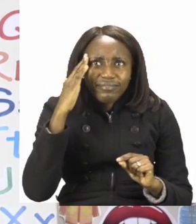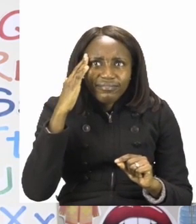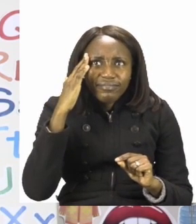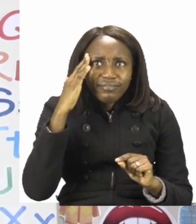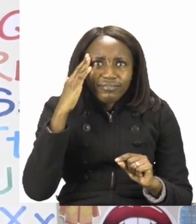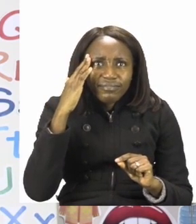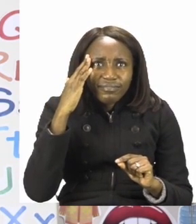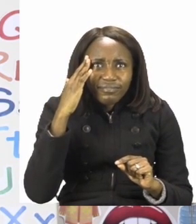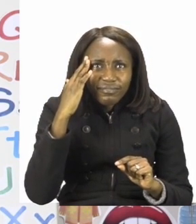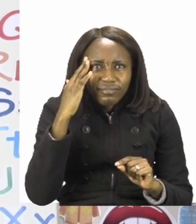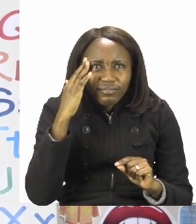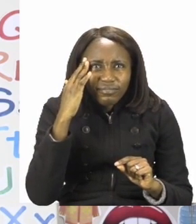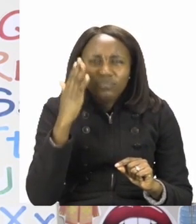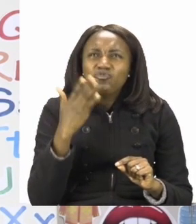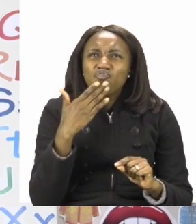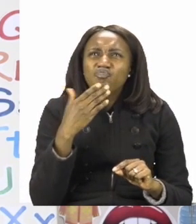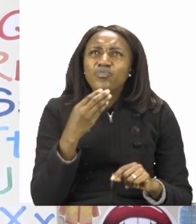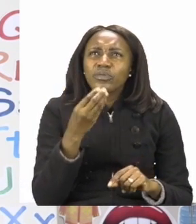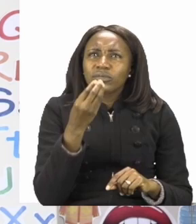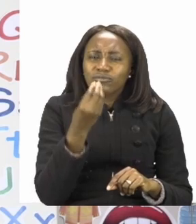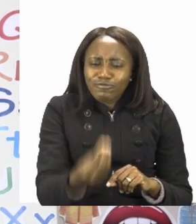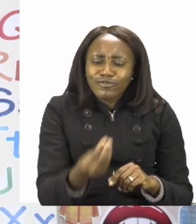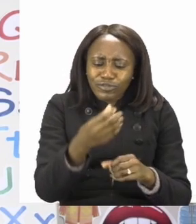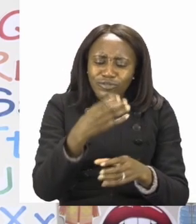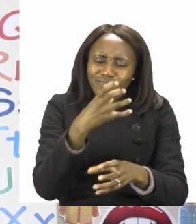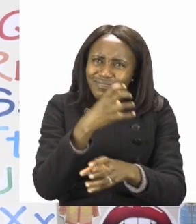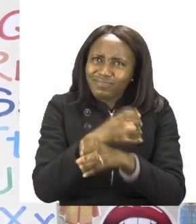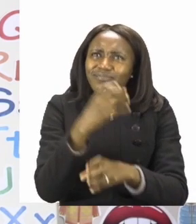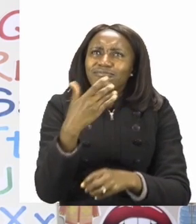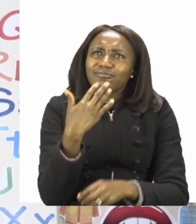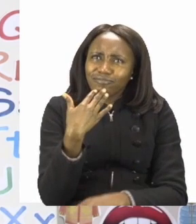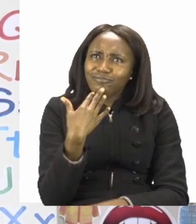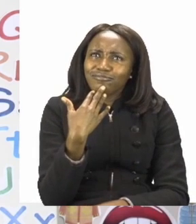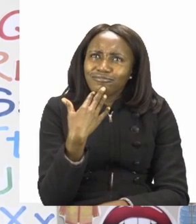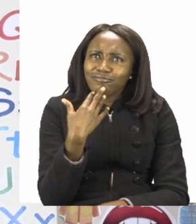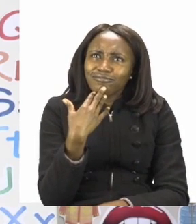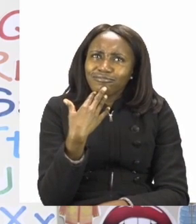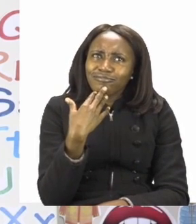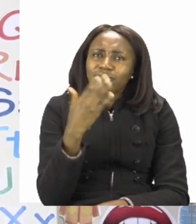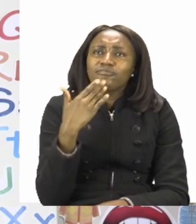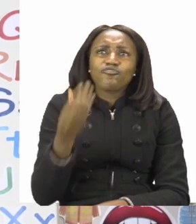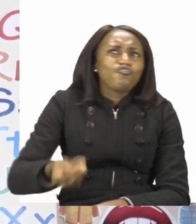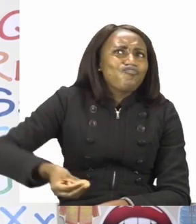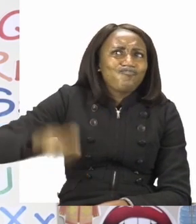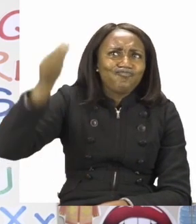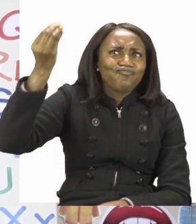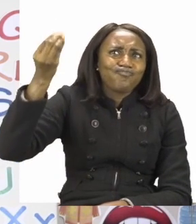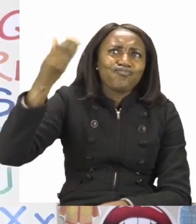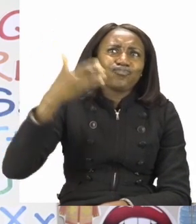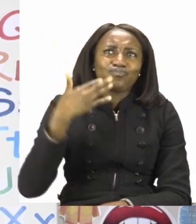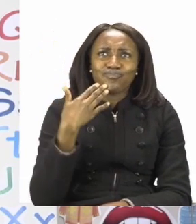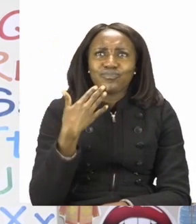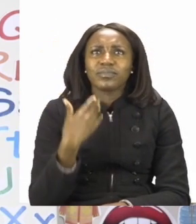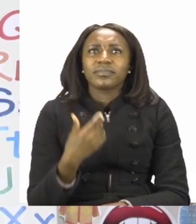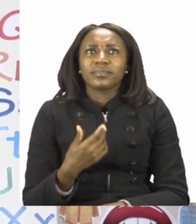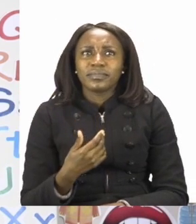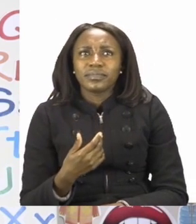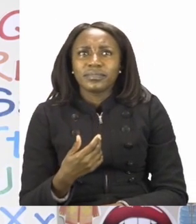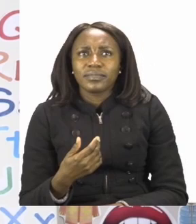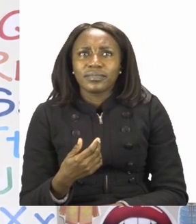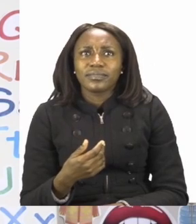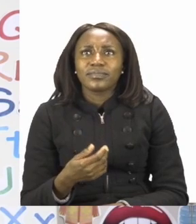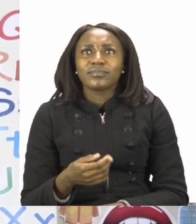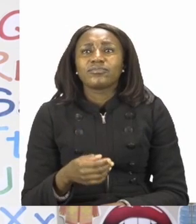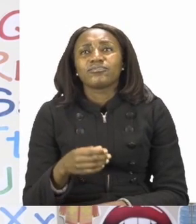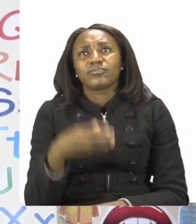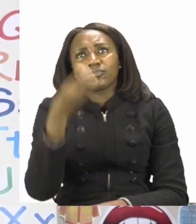you which one is the shortest one first to the tallest. So, short is